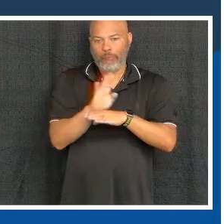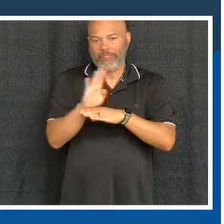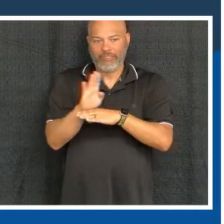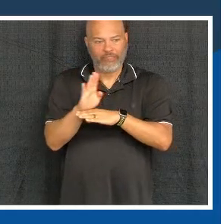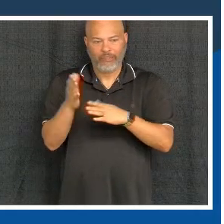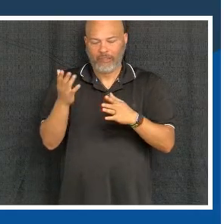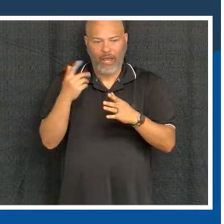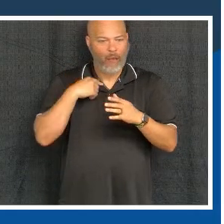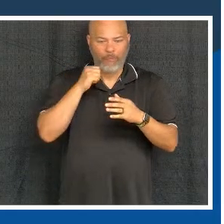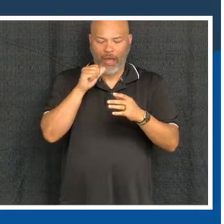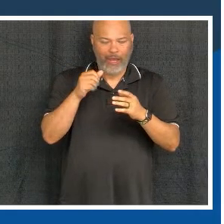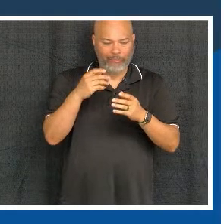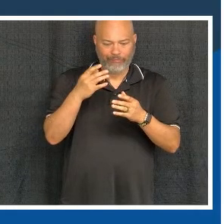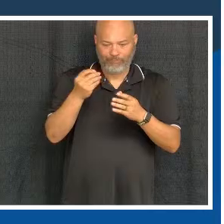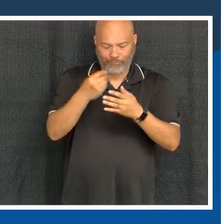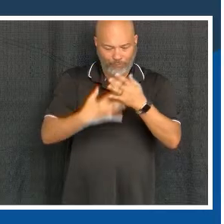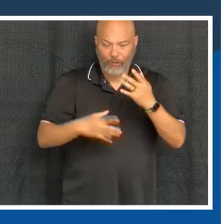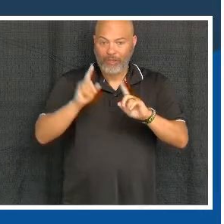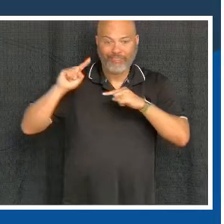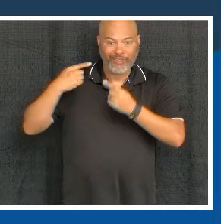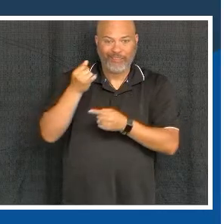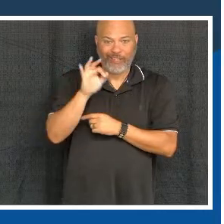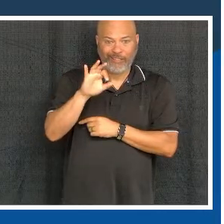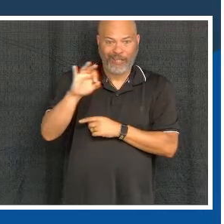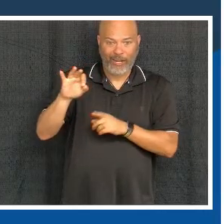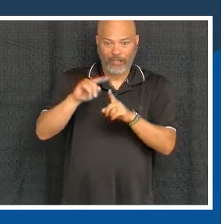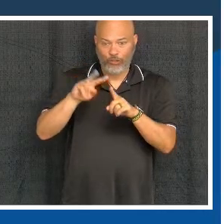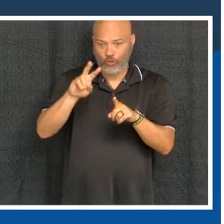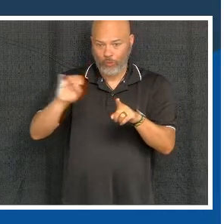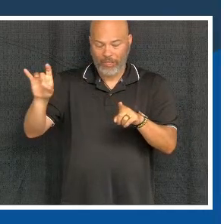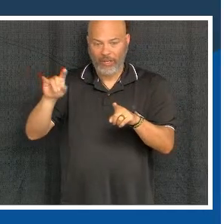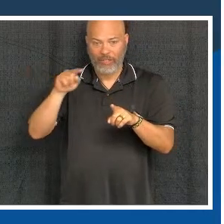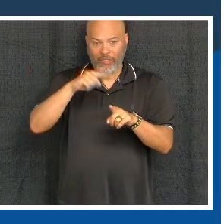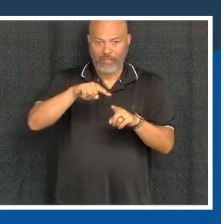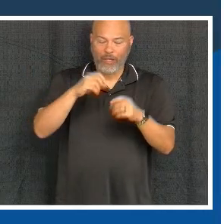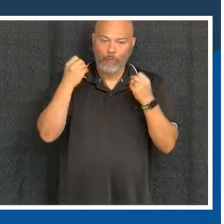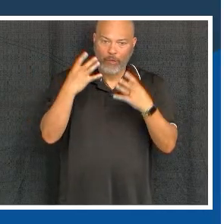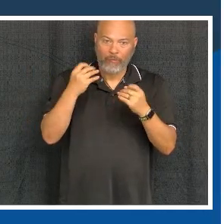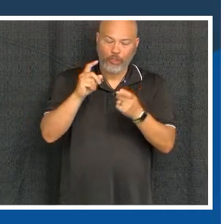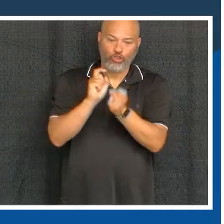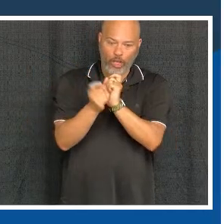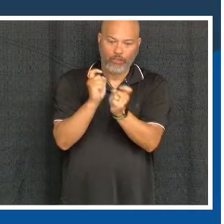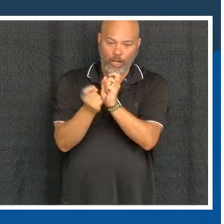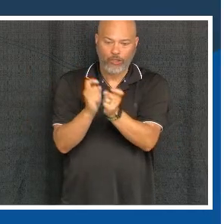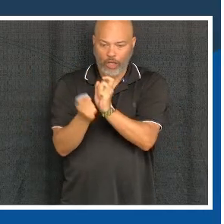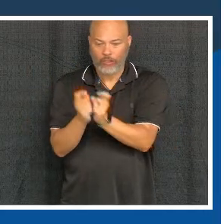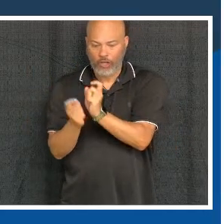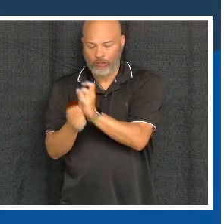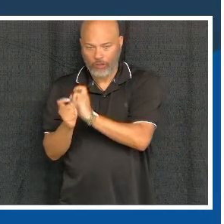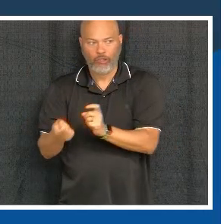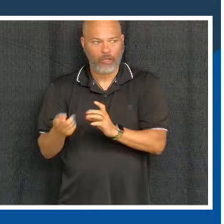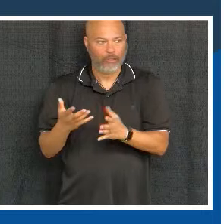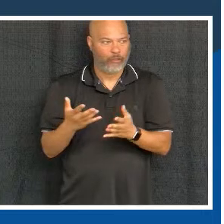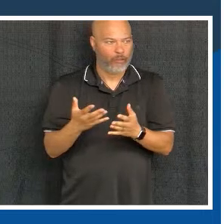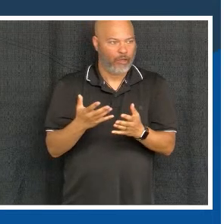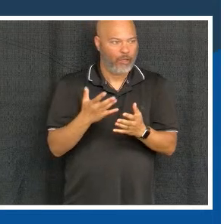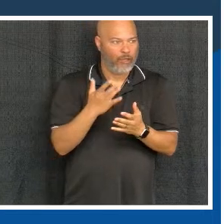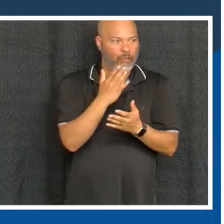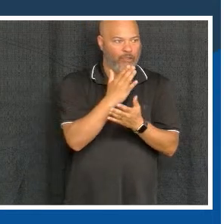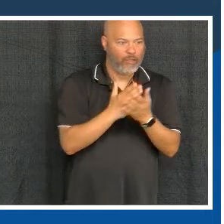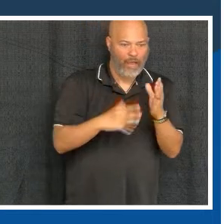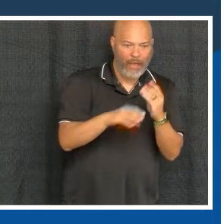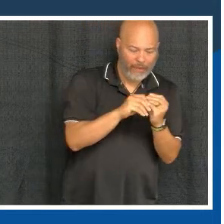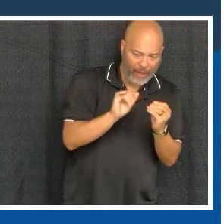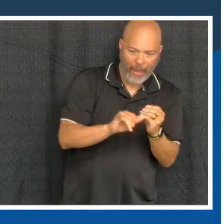not going to go through it all, but since 1999 through 2008, this has had many zoning changes. Some of them like this: correct this,